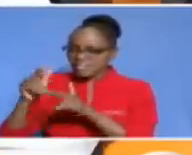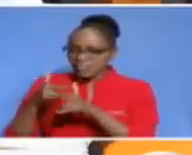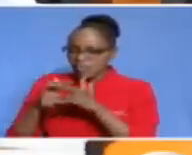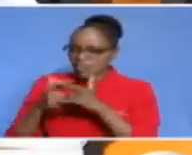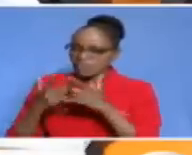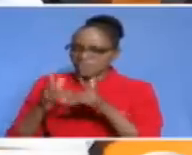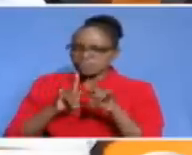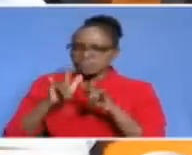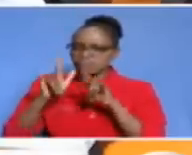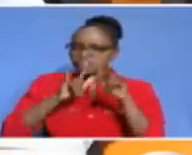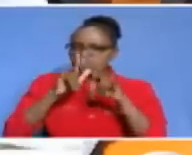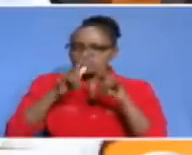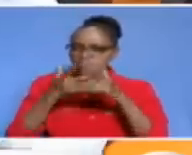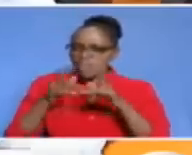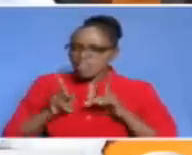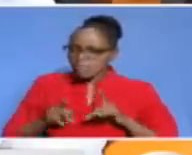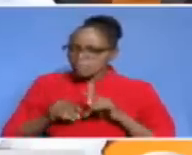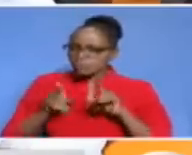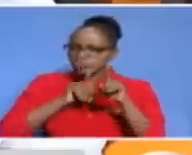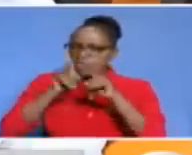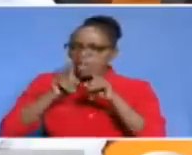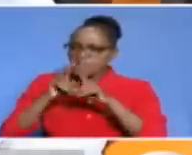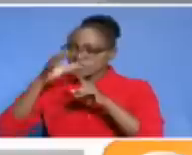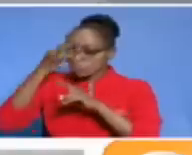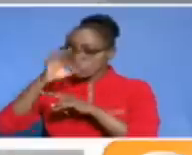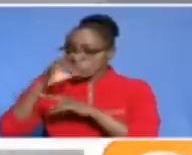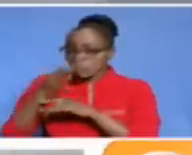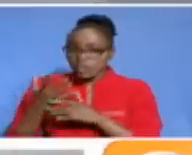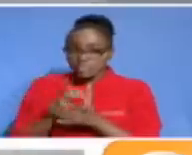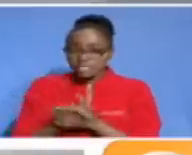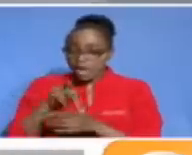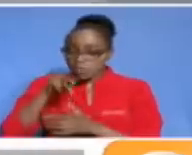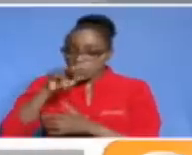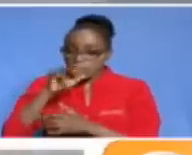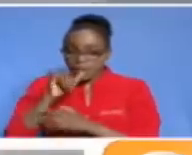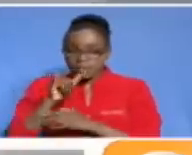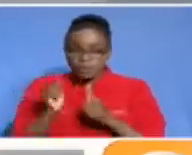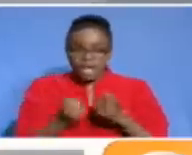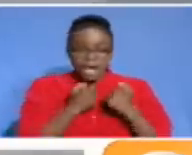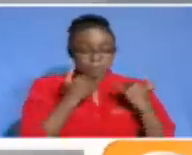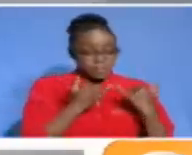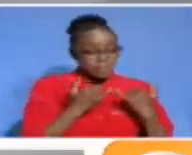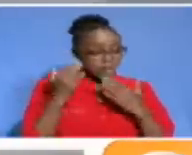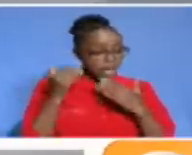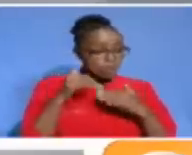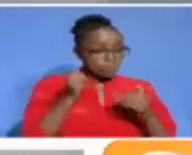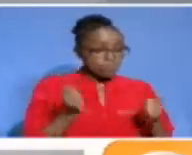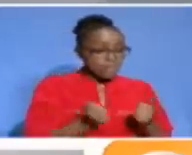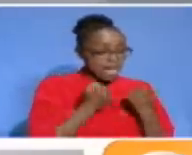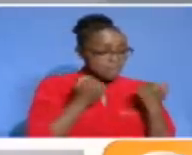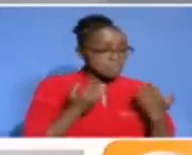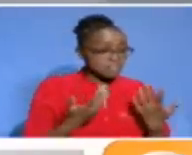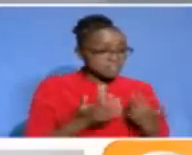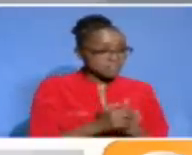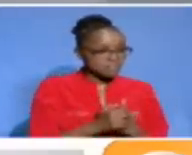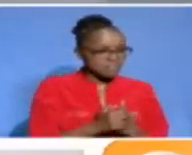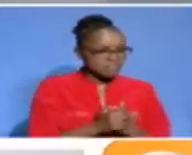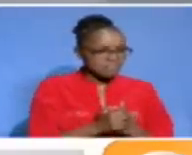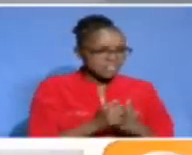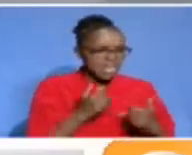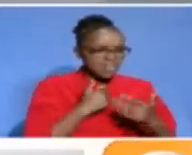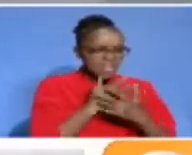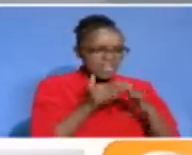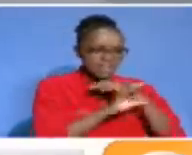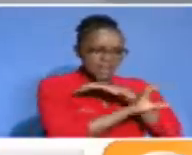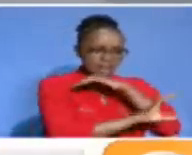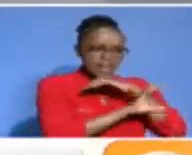flights to Paris. Well, I mean, I hope and pray the same will happen this time around. Mm. That there's no